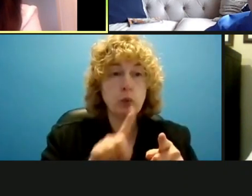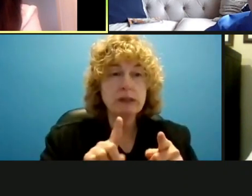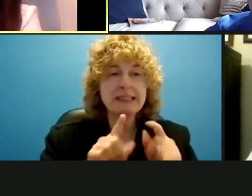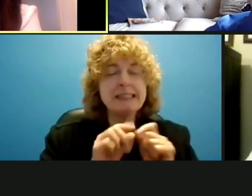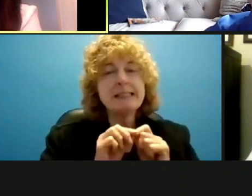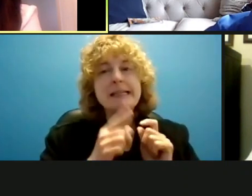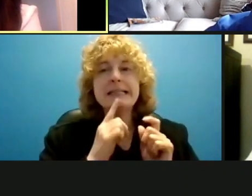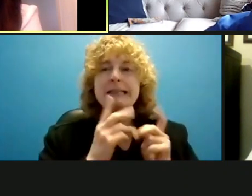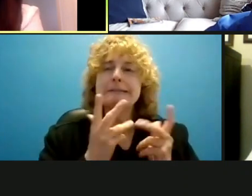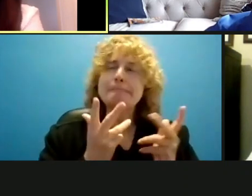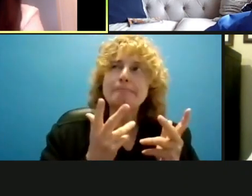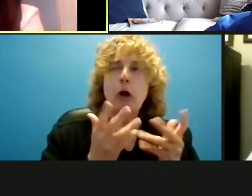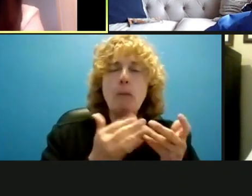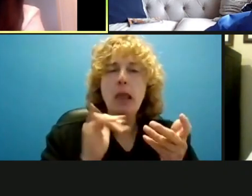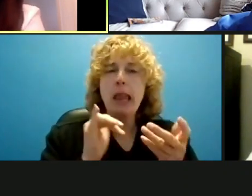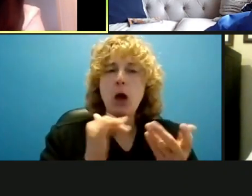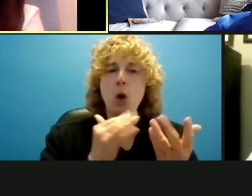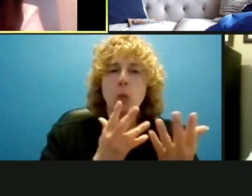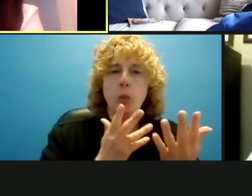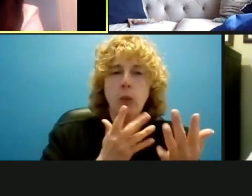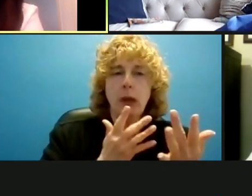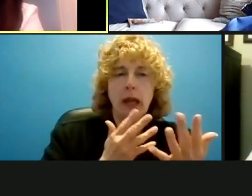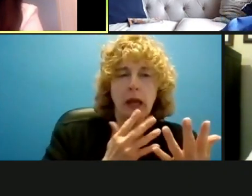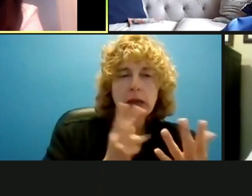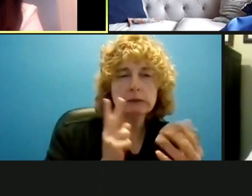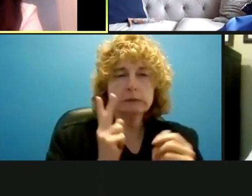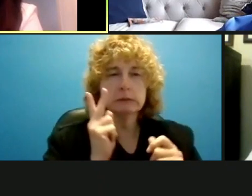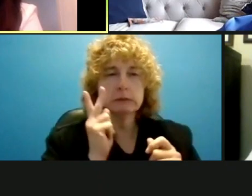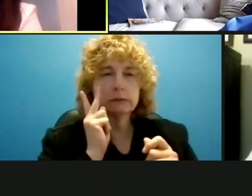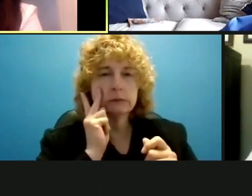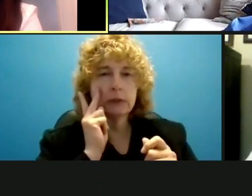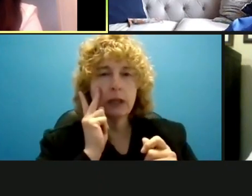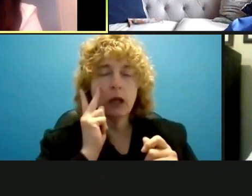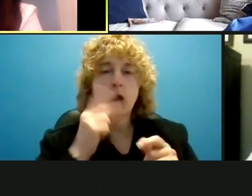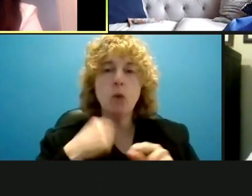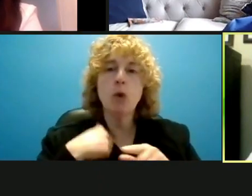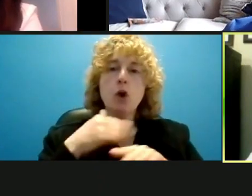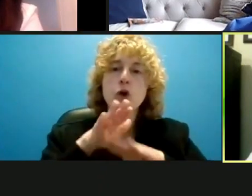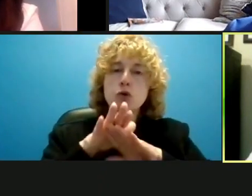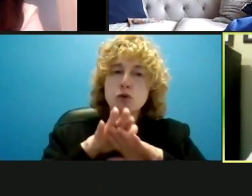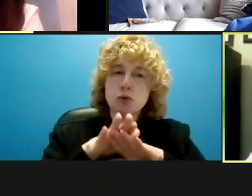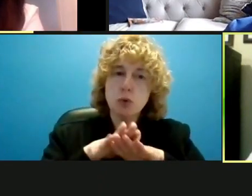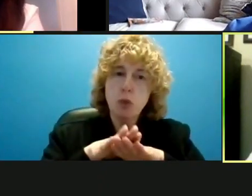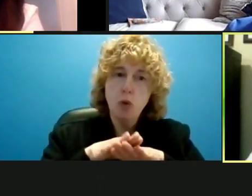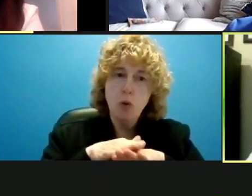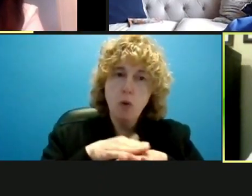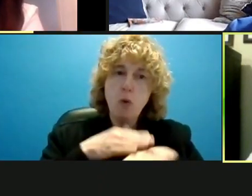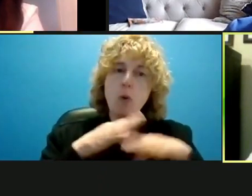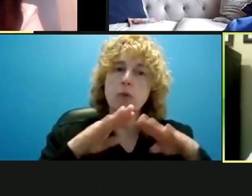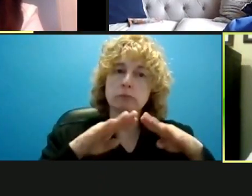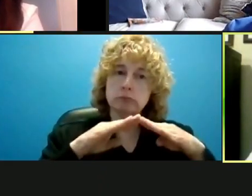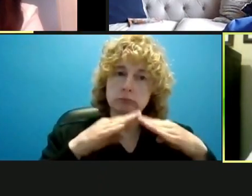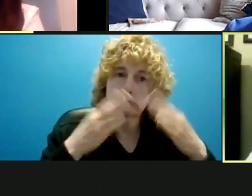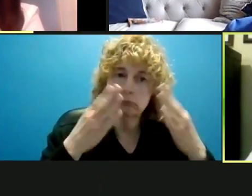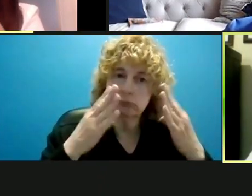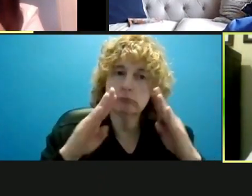see kind of thing. Like, as we slowly relax the restrictions, we have to watch about